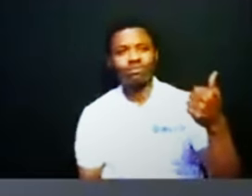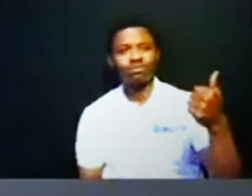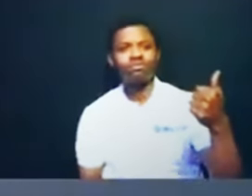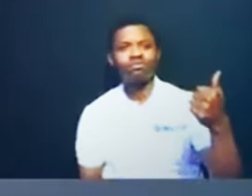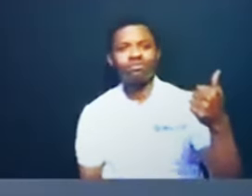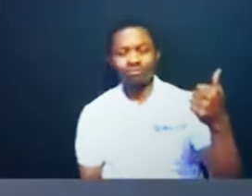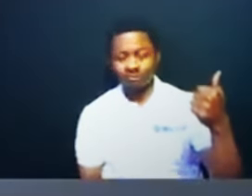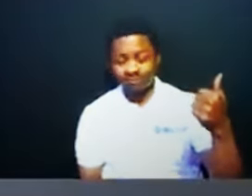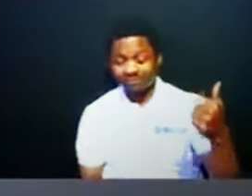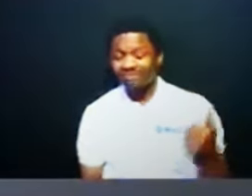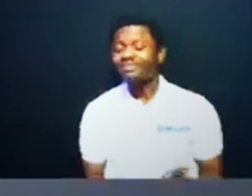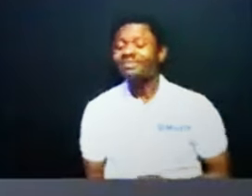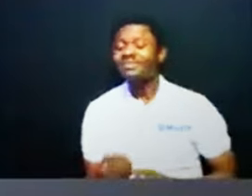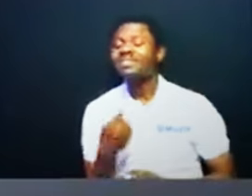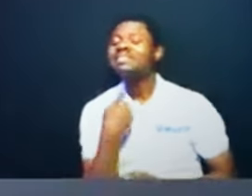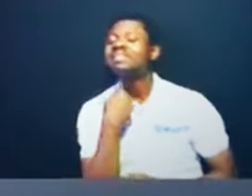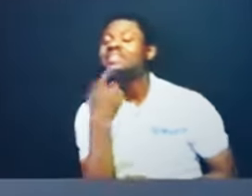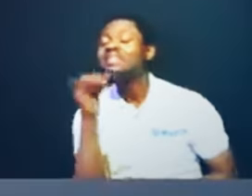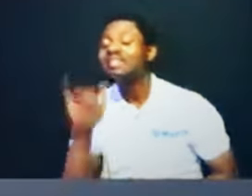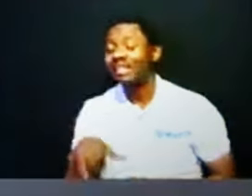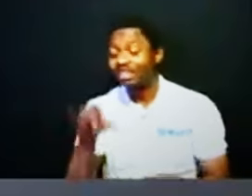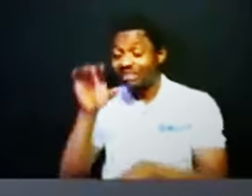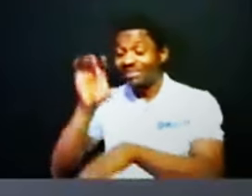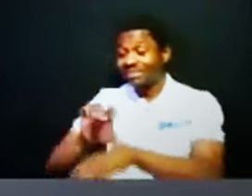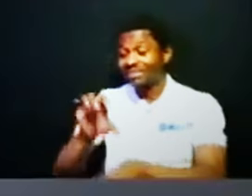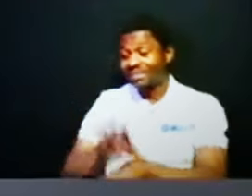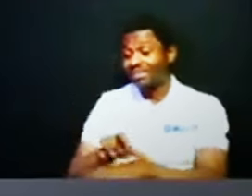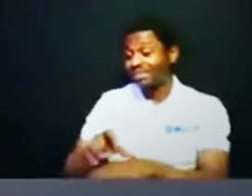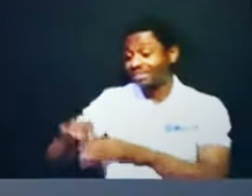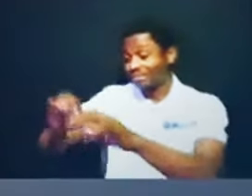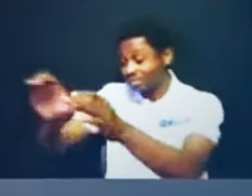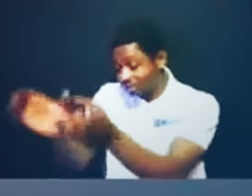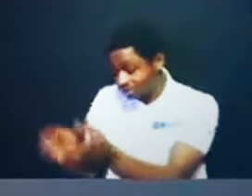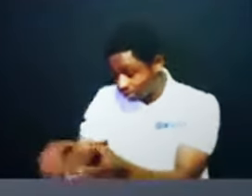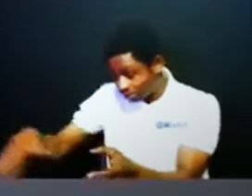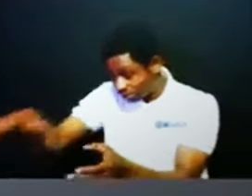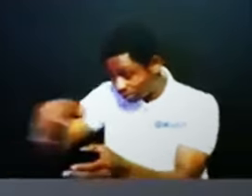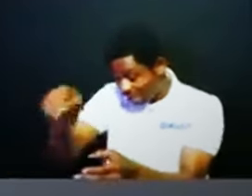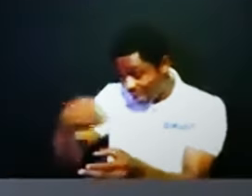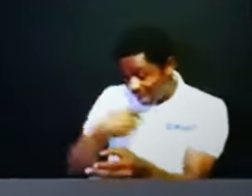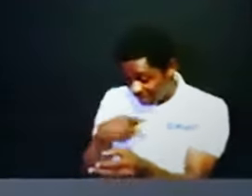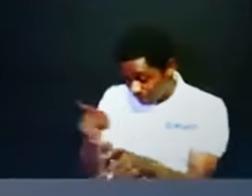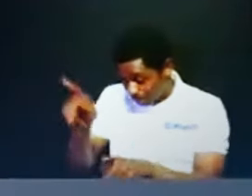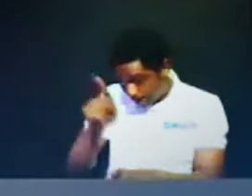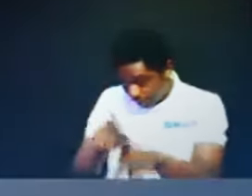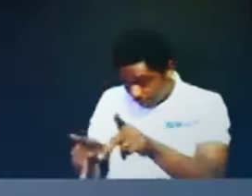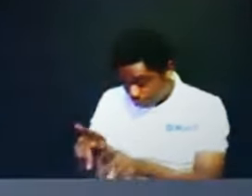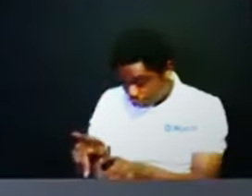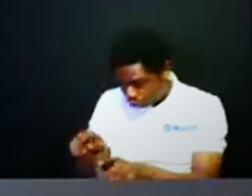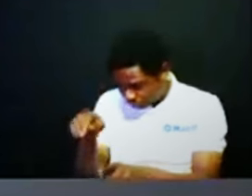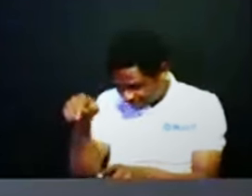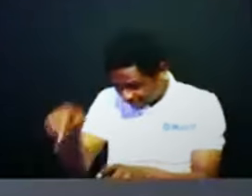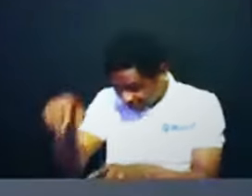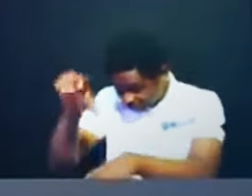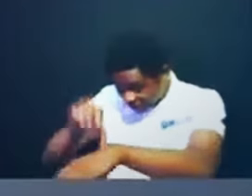it tells us that the church consists of people who belong to God.